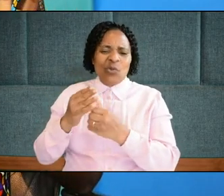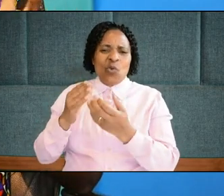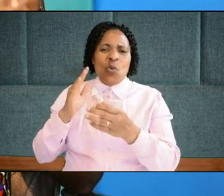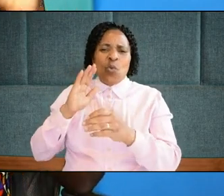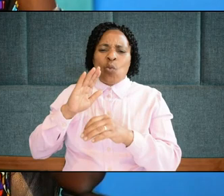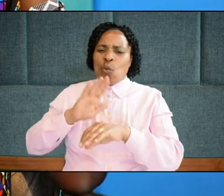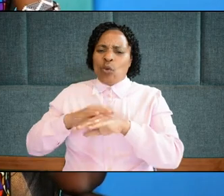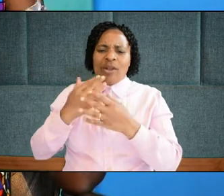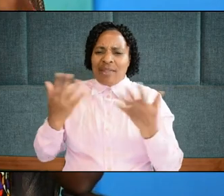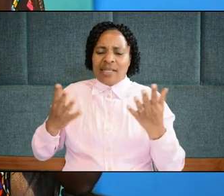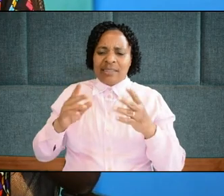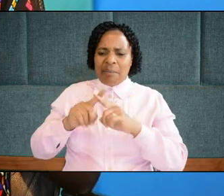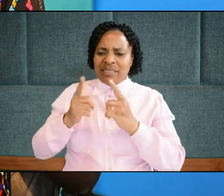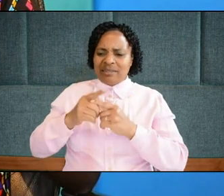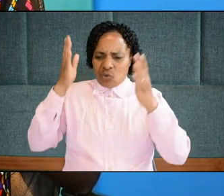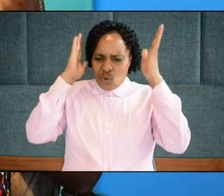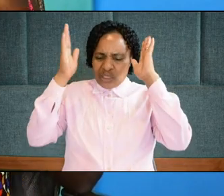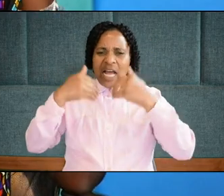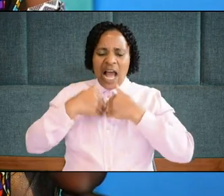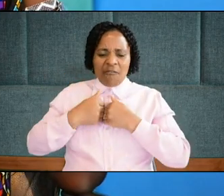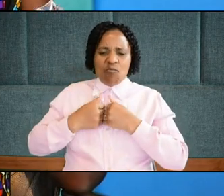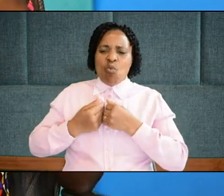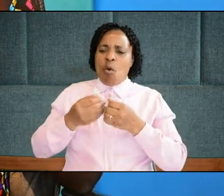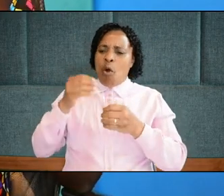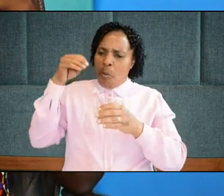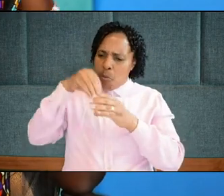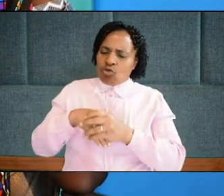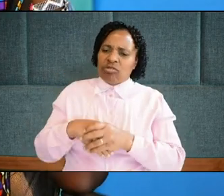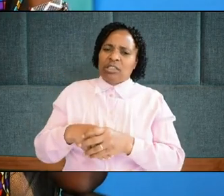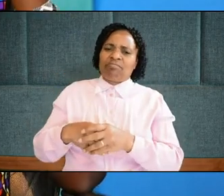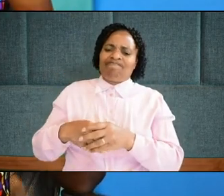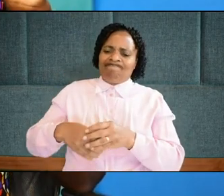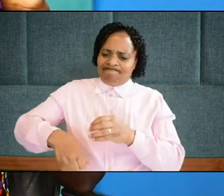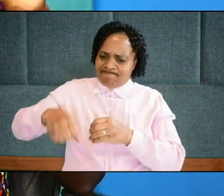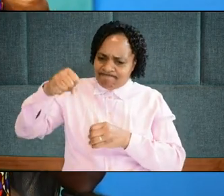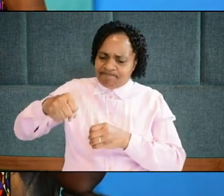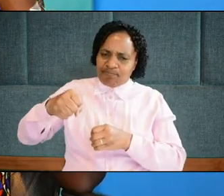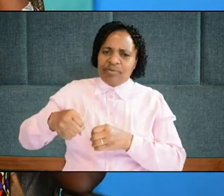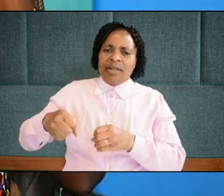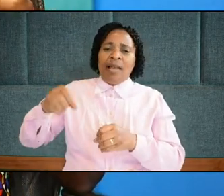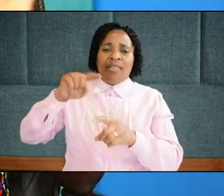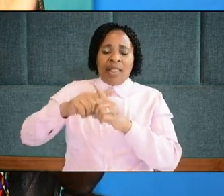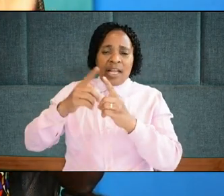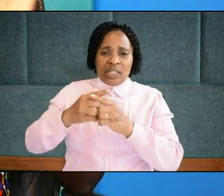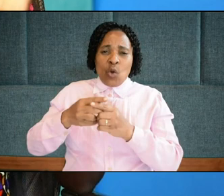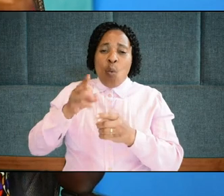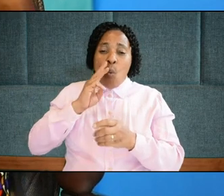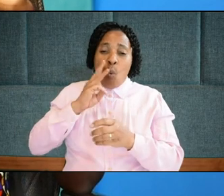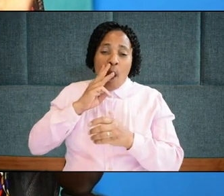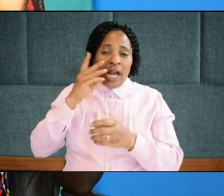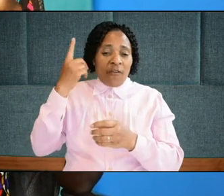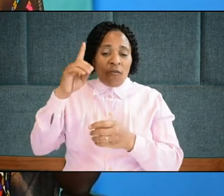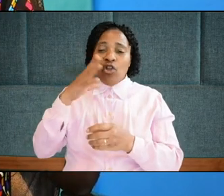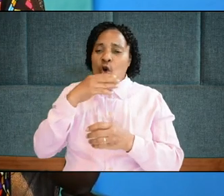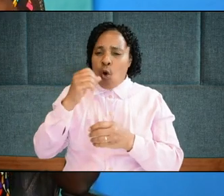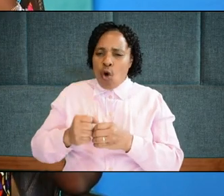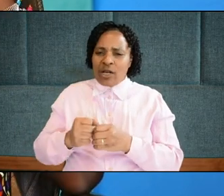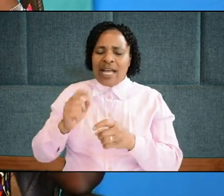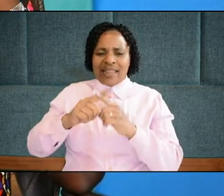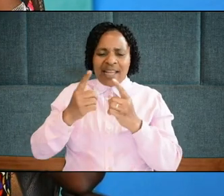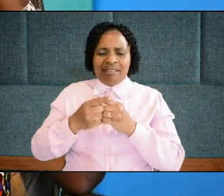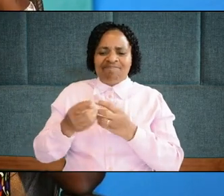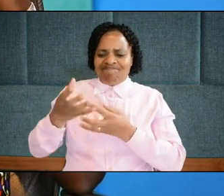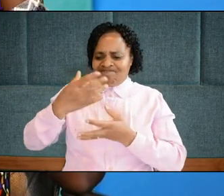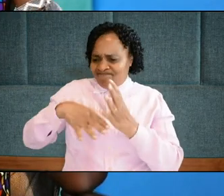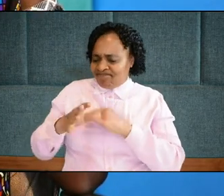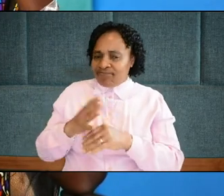their donkeys, they put worn-out sacks, and they took wineskins that were old, cracked and